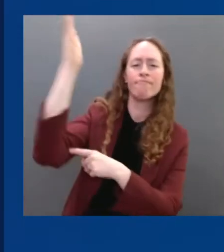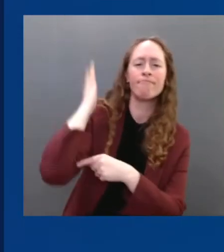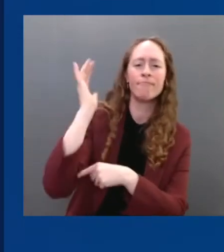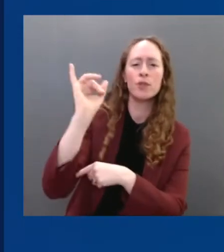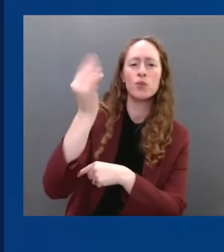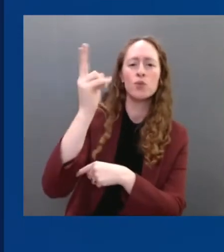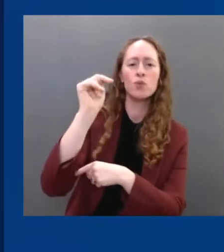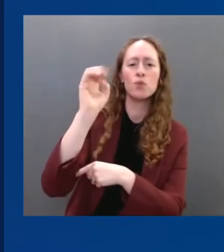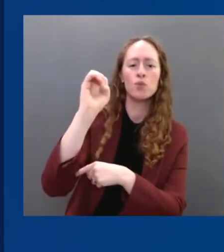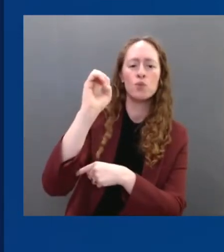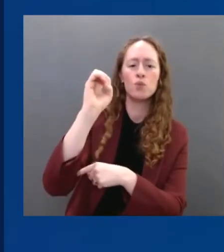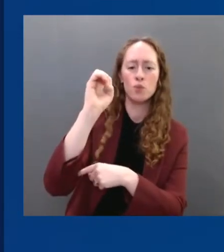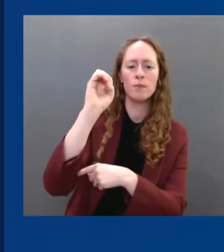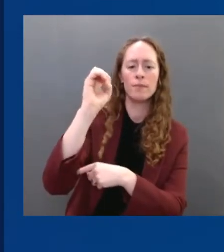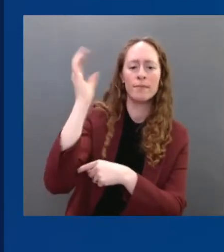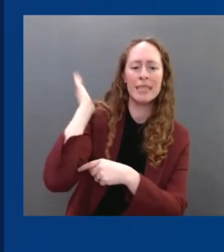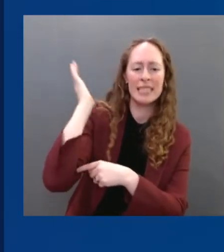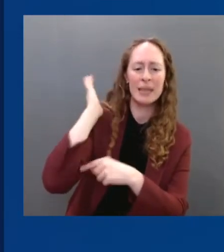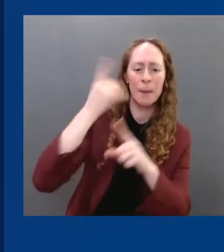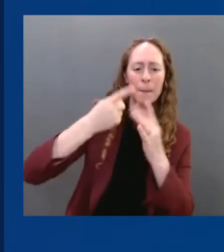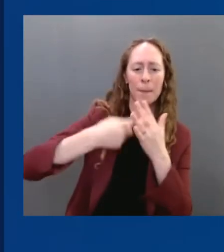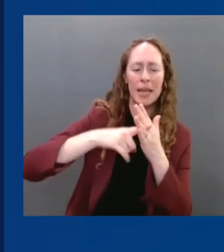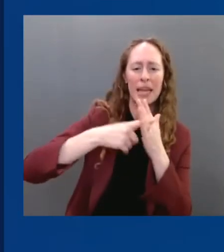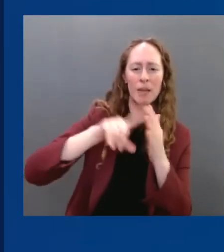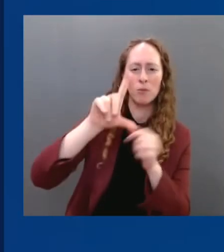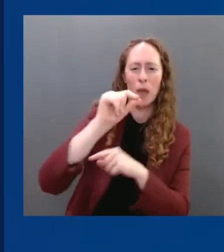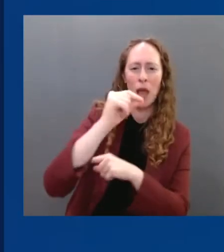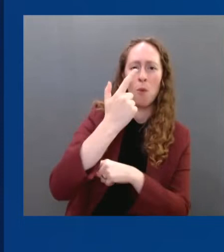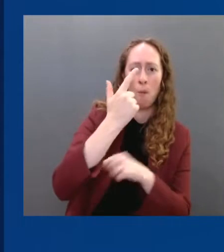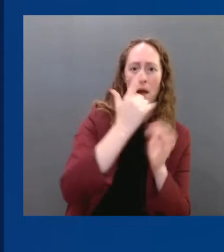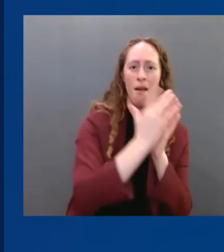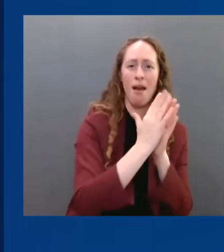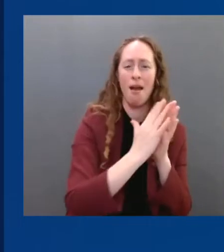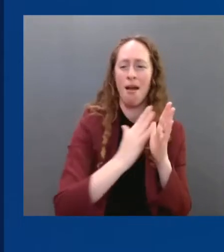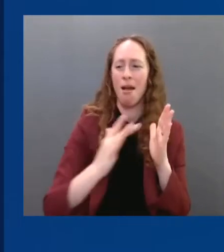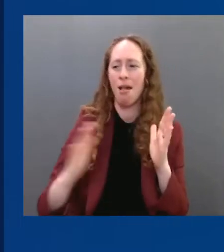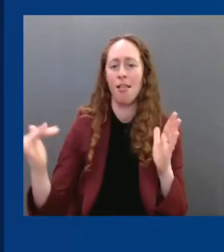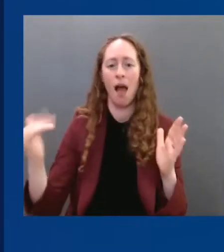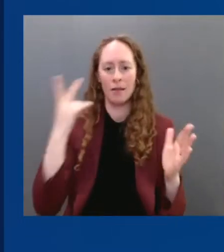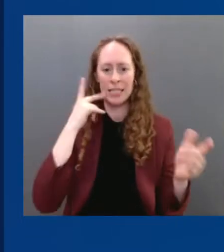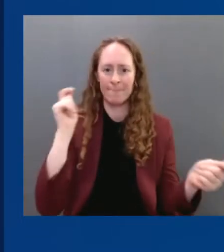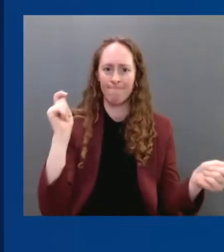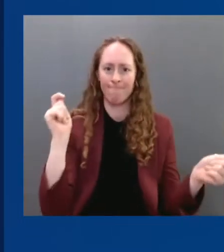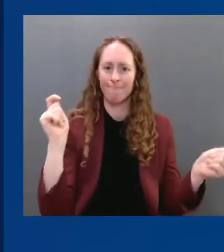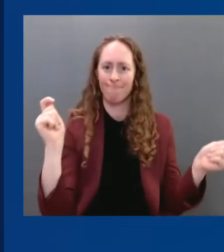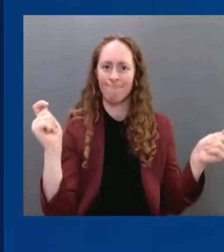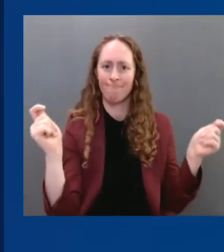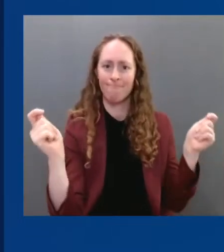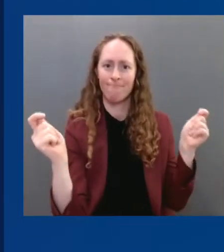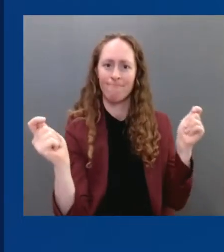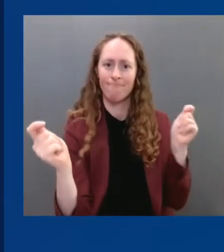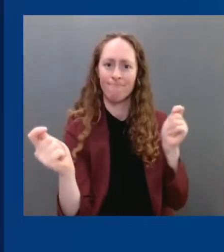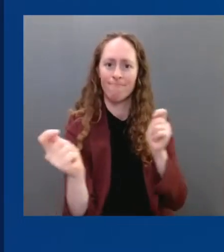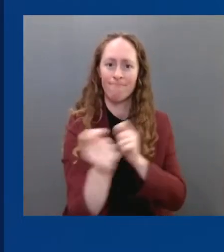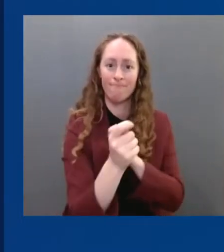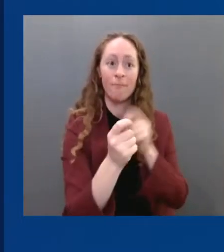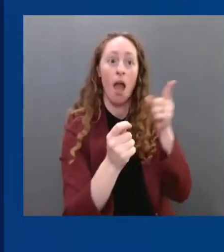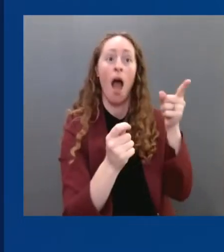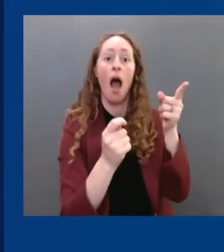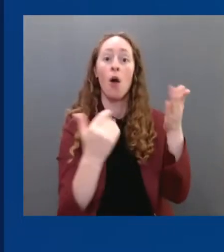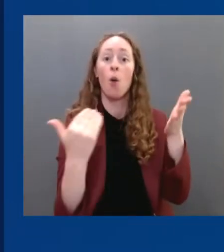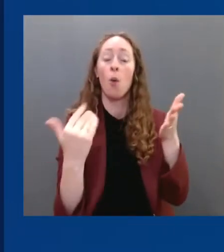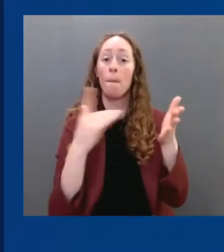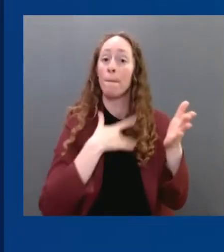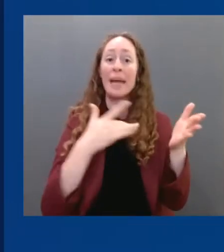changes have essentially bumped one variant off the table after the other, leading to the broader category